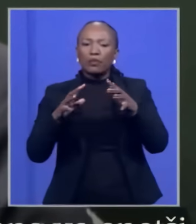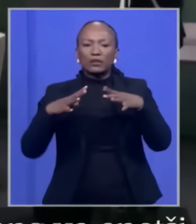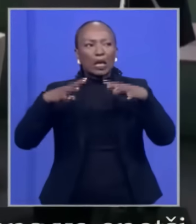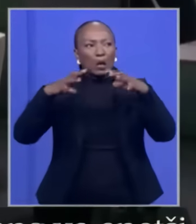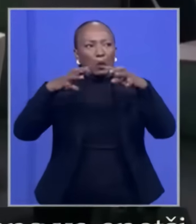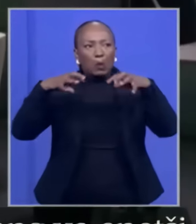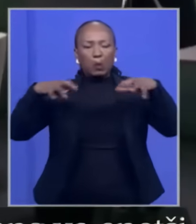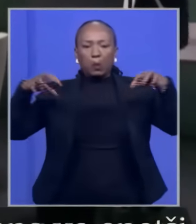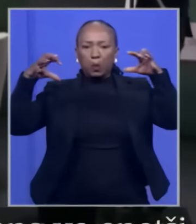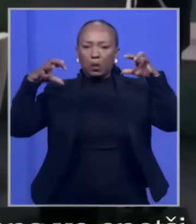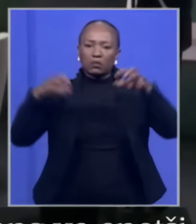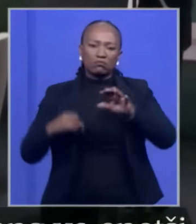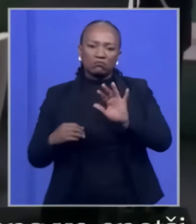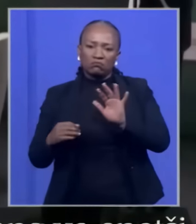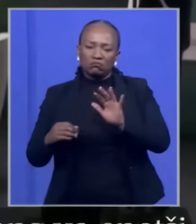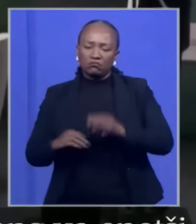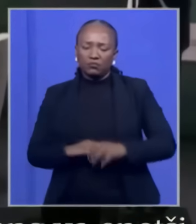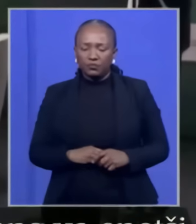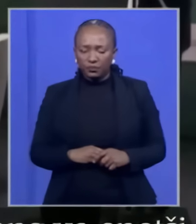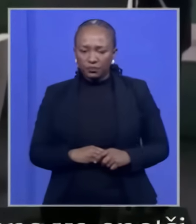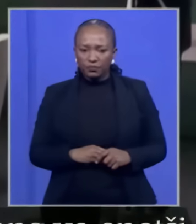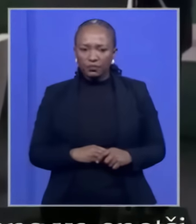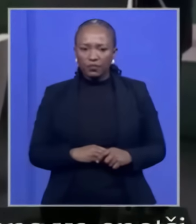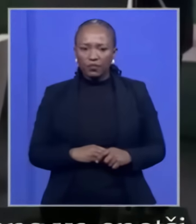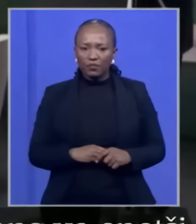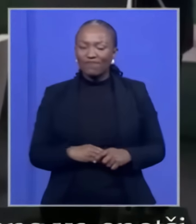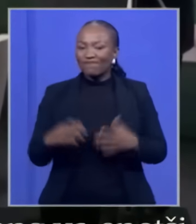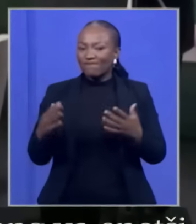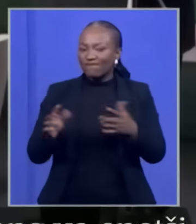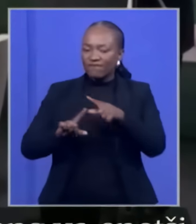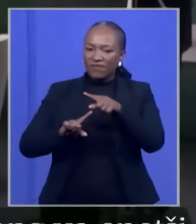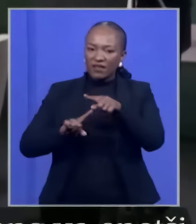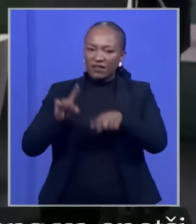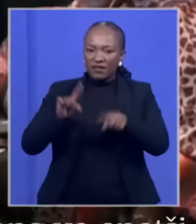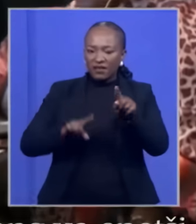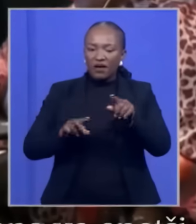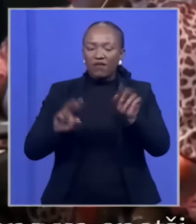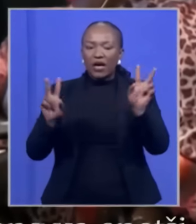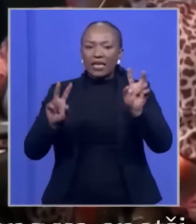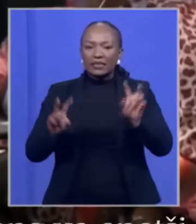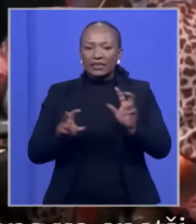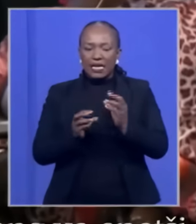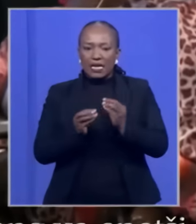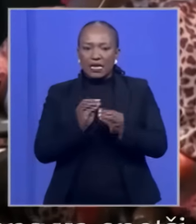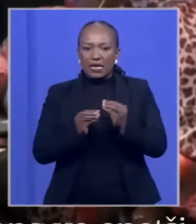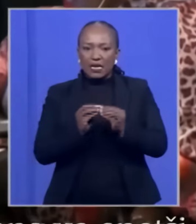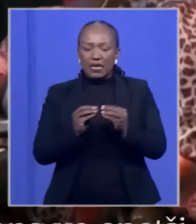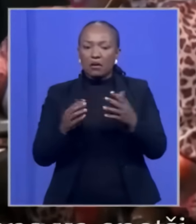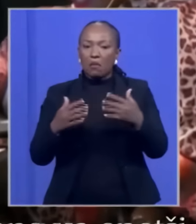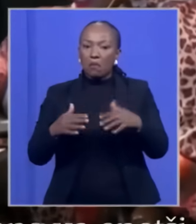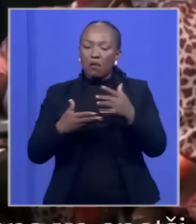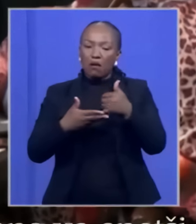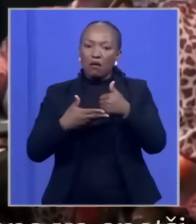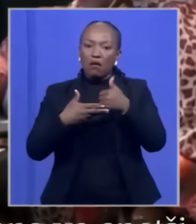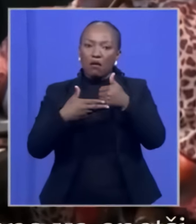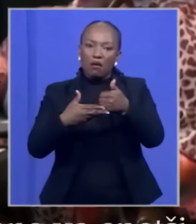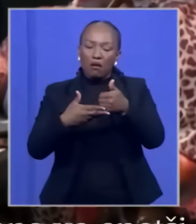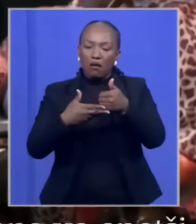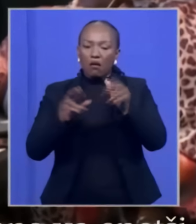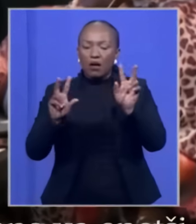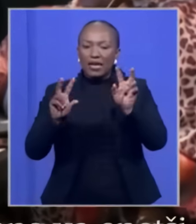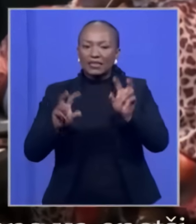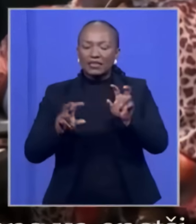emissions. Maiteko a go tlisa mekgwa e farologaneng ya go fetlha motlakase a thusitse gape go tsweletsa motlakase